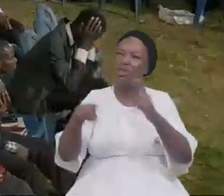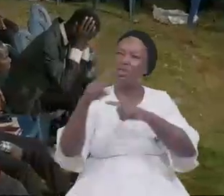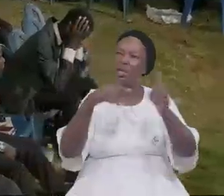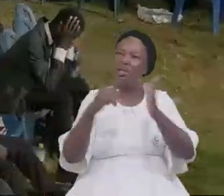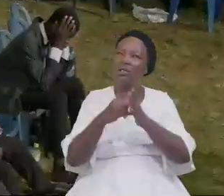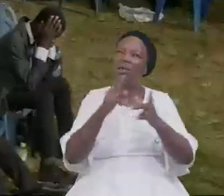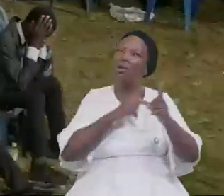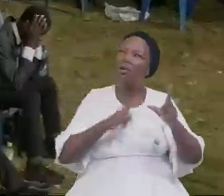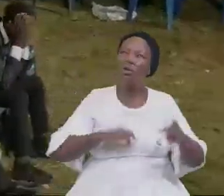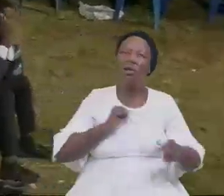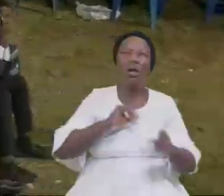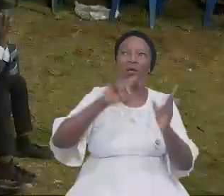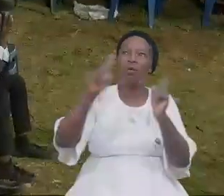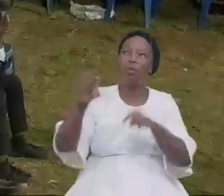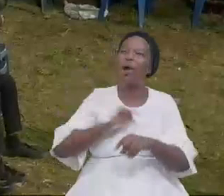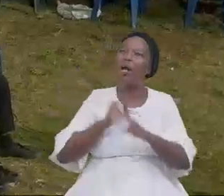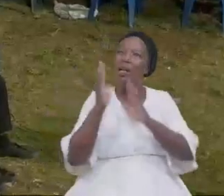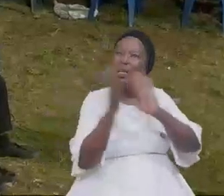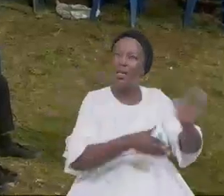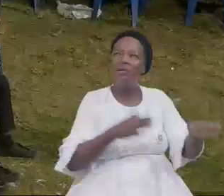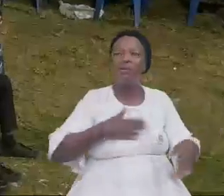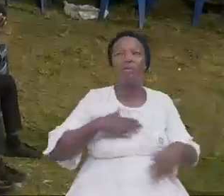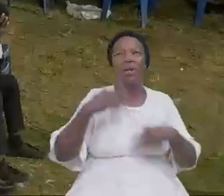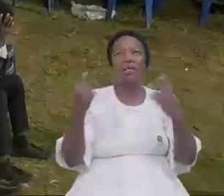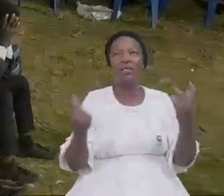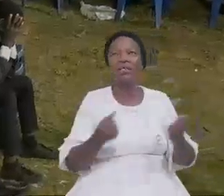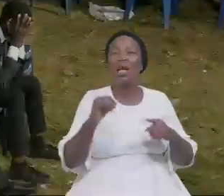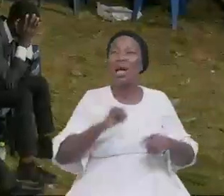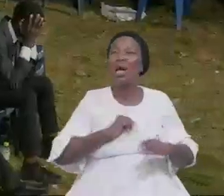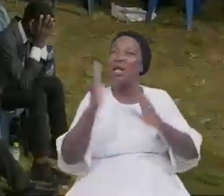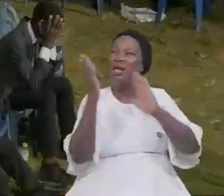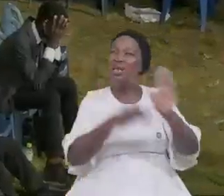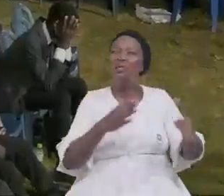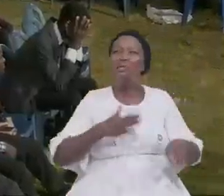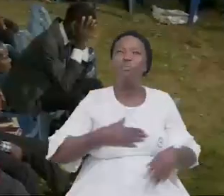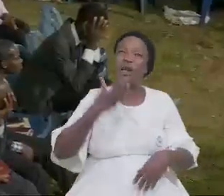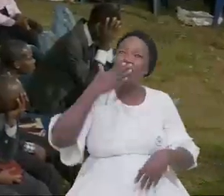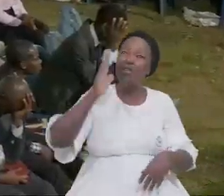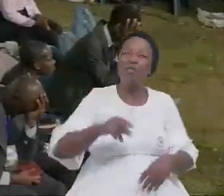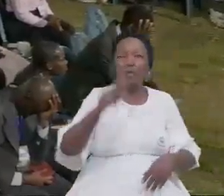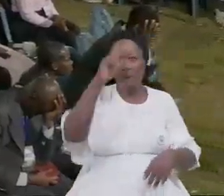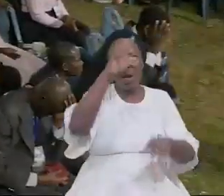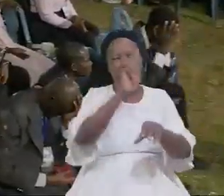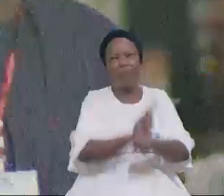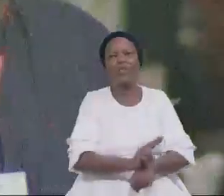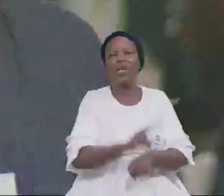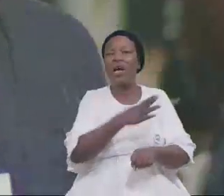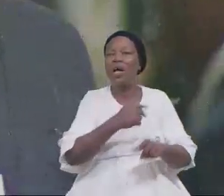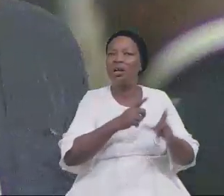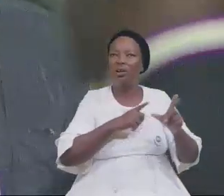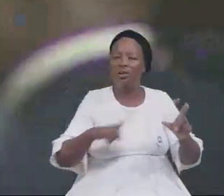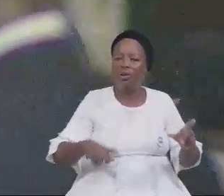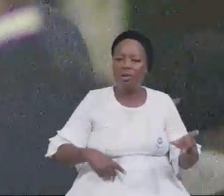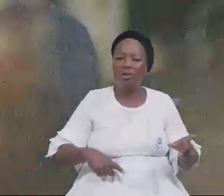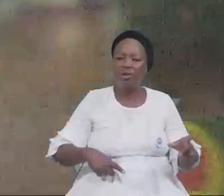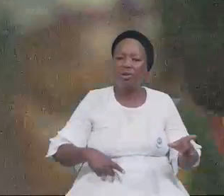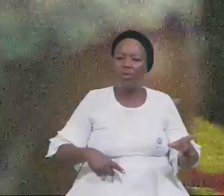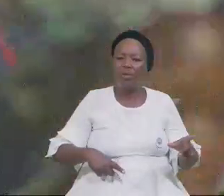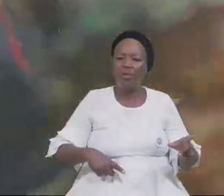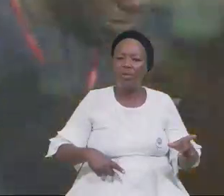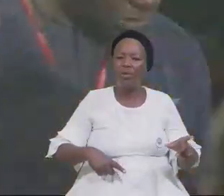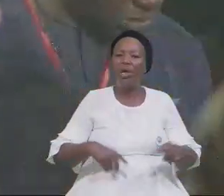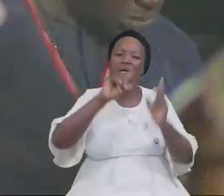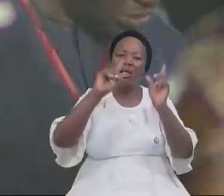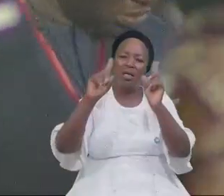come. I leave my sin. I leave my evil habits. And Lord, I